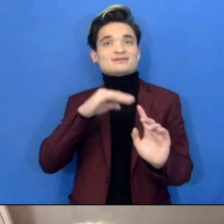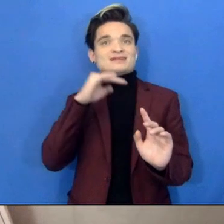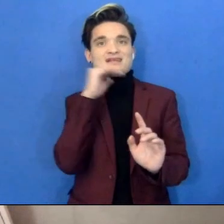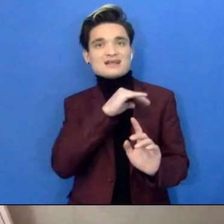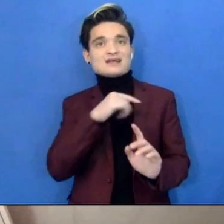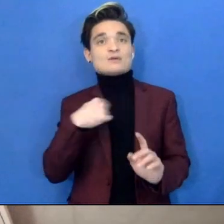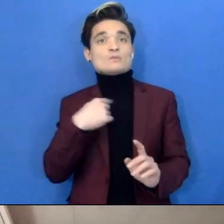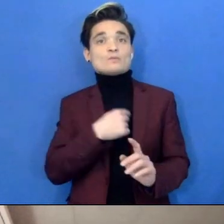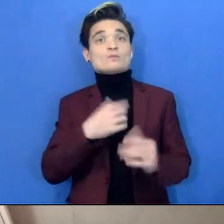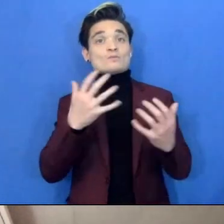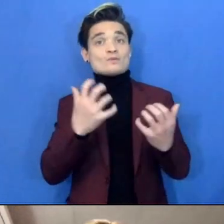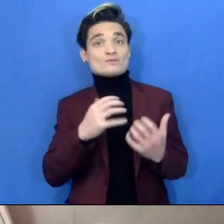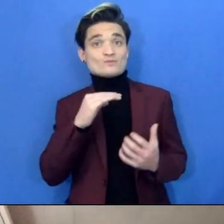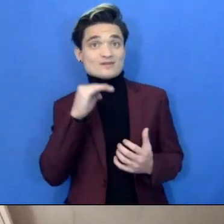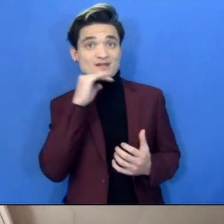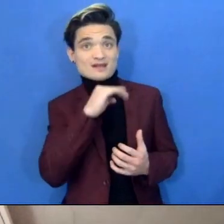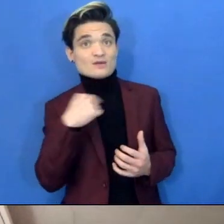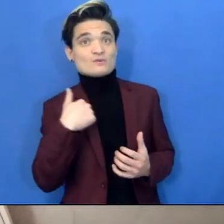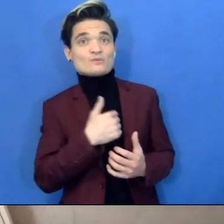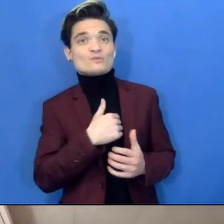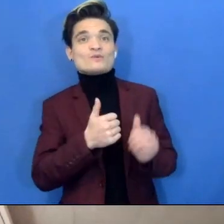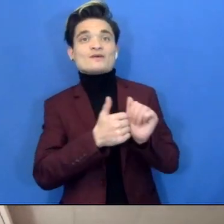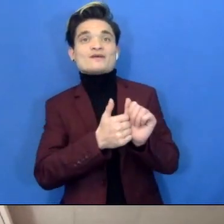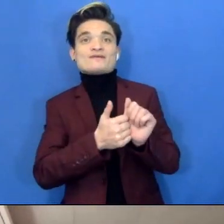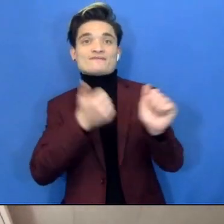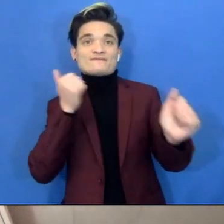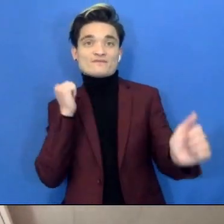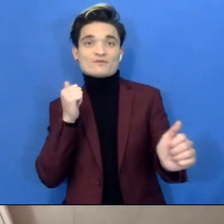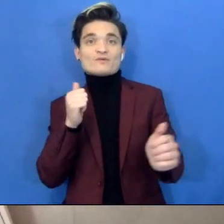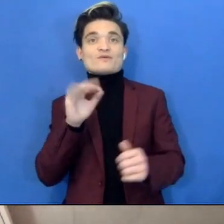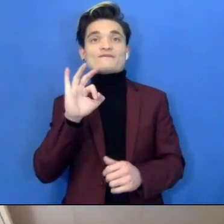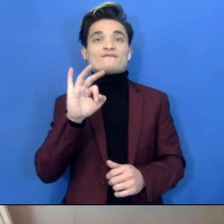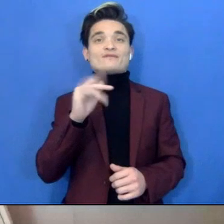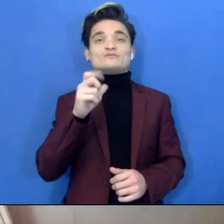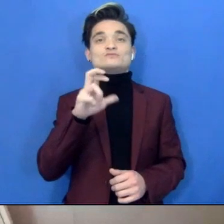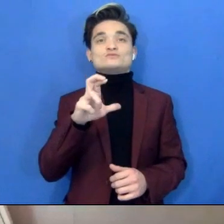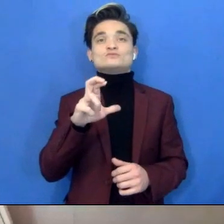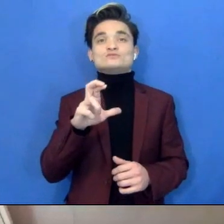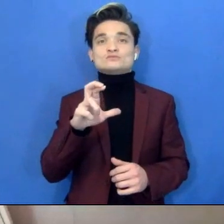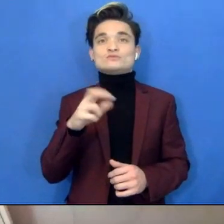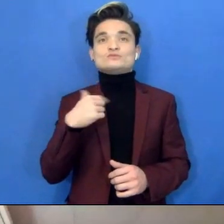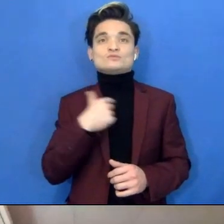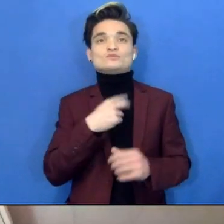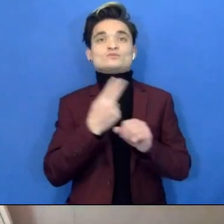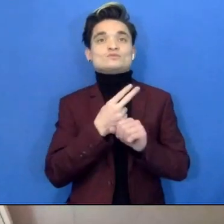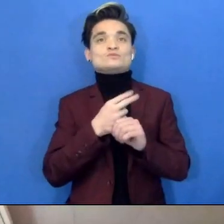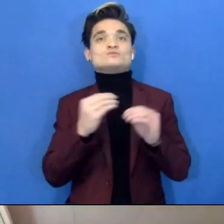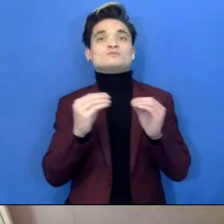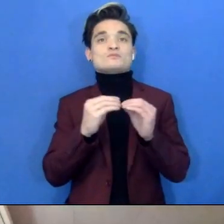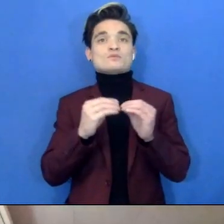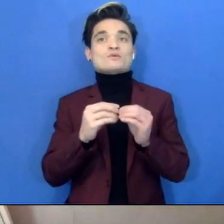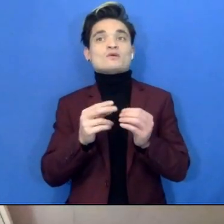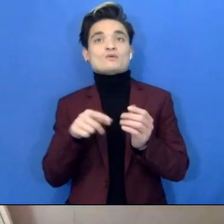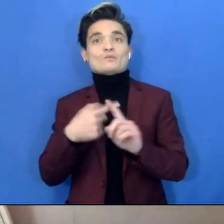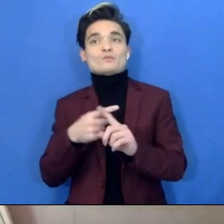to be believed. So we don't use them. We use them more often when we're actually being truthful. But in fiction, because we associate them with lying,